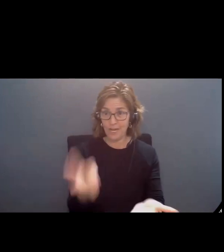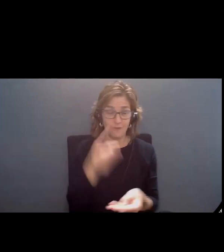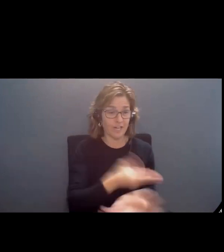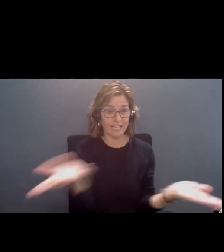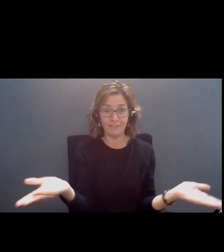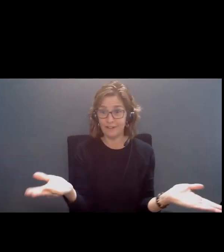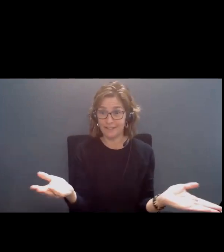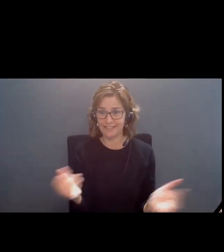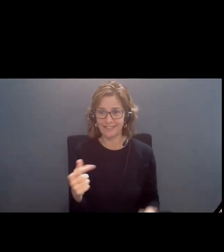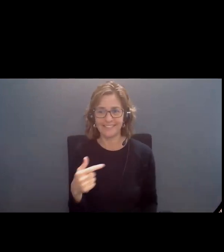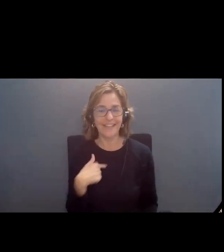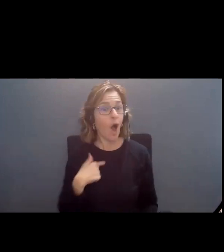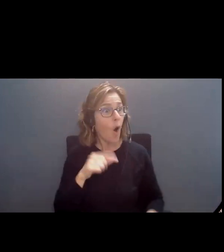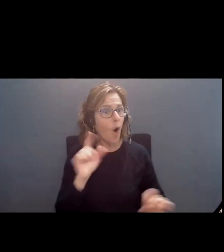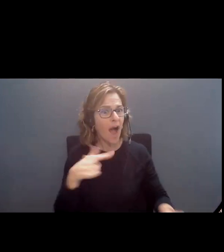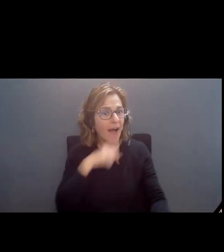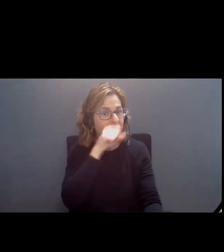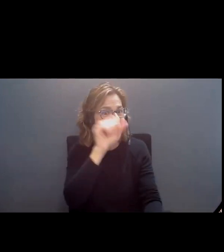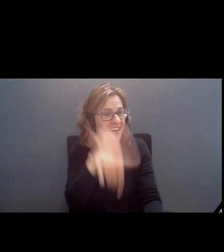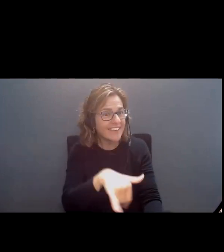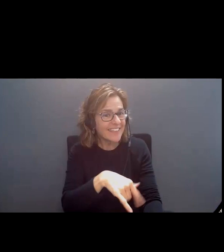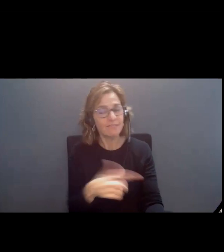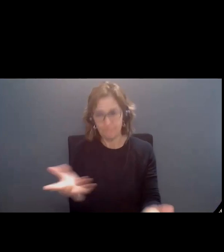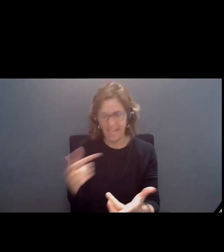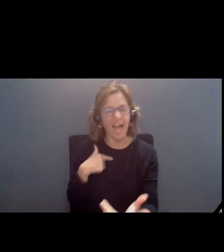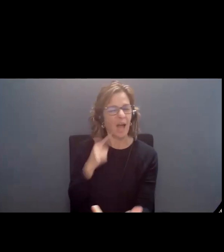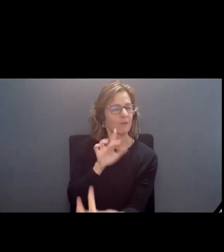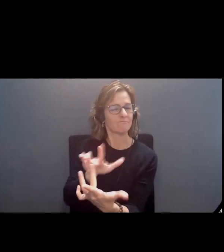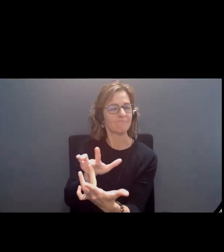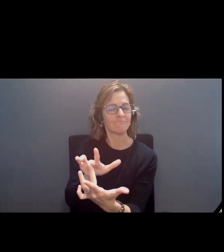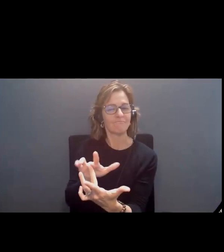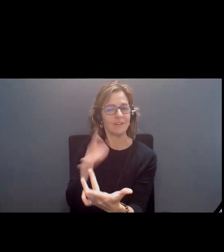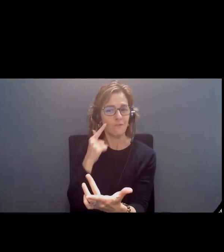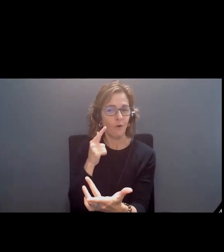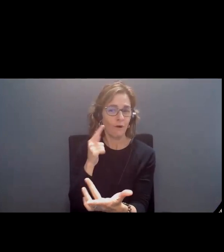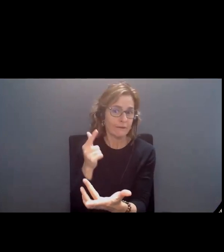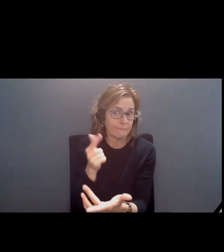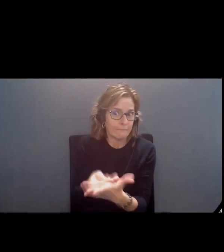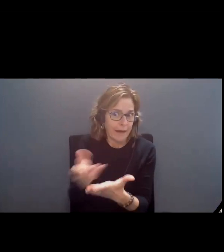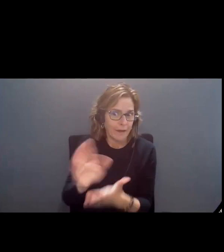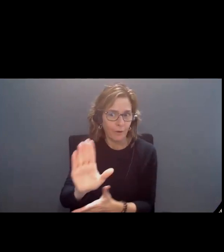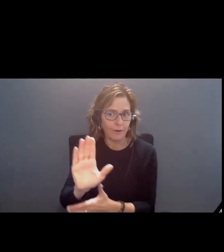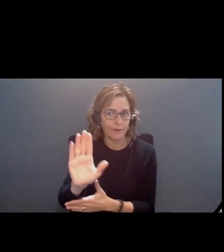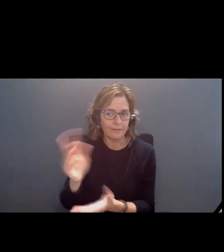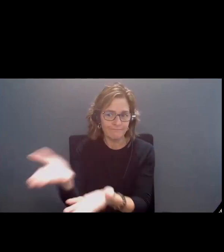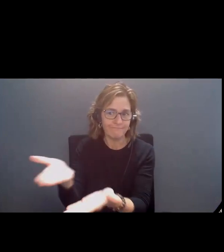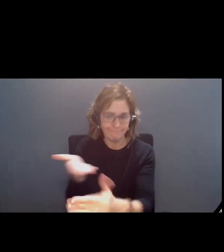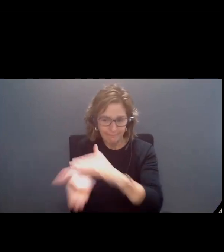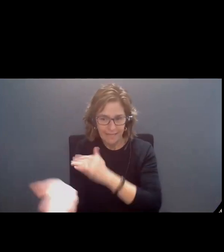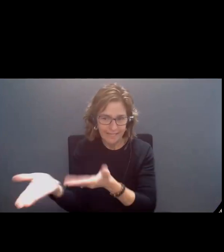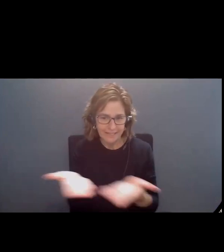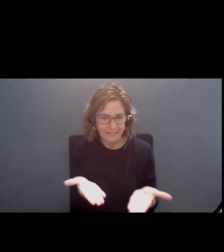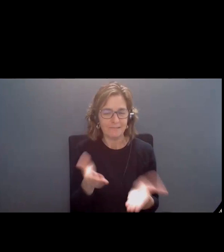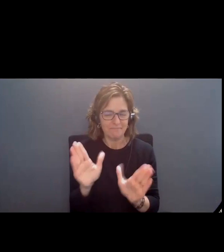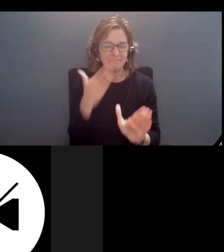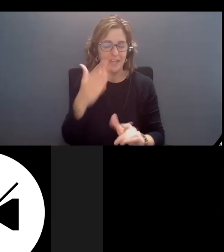I would love that. Yeah, so I'll be in touch for sure. I'm just curious, what is your favorite thing